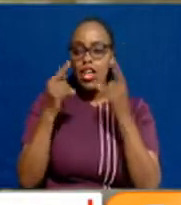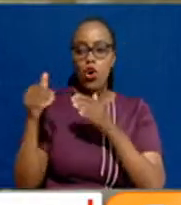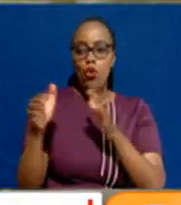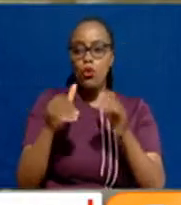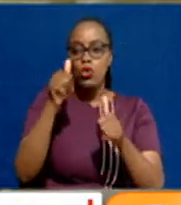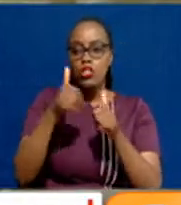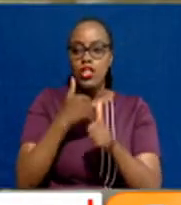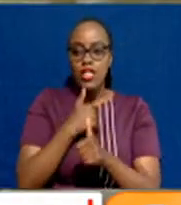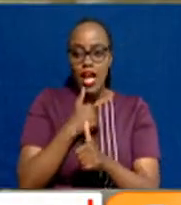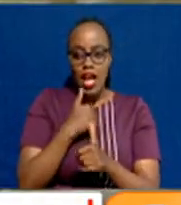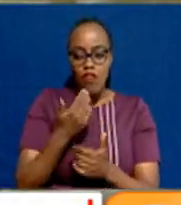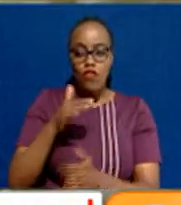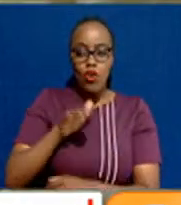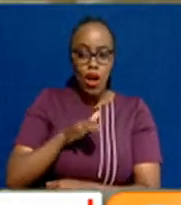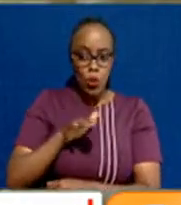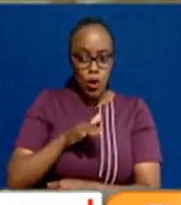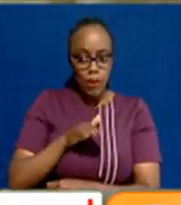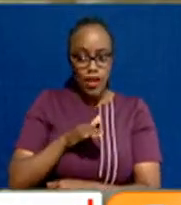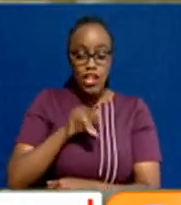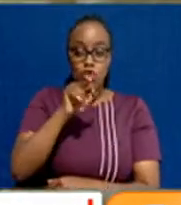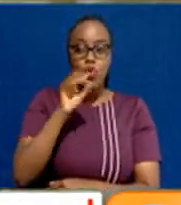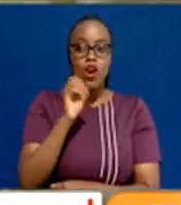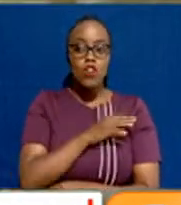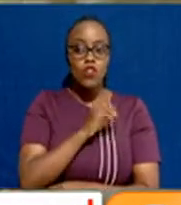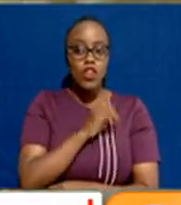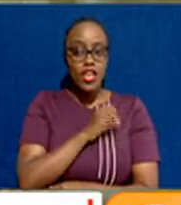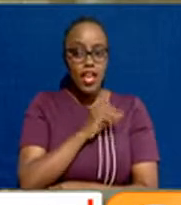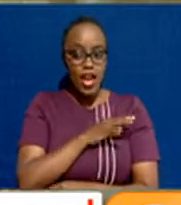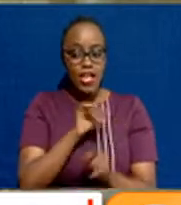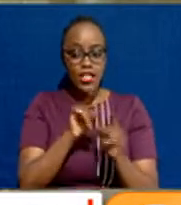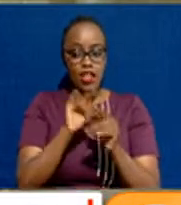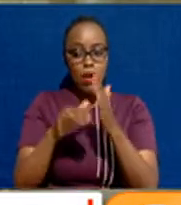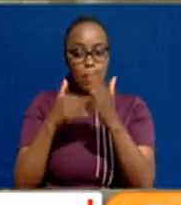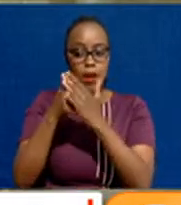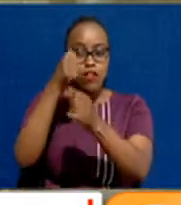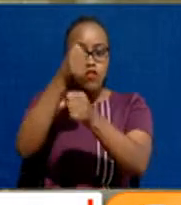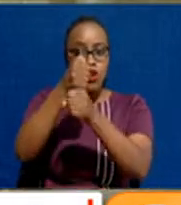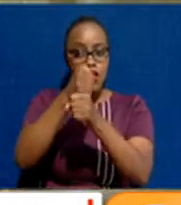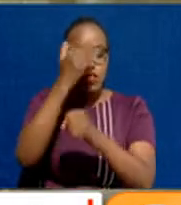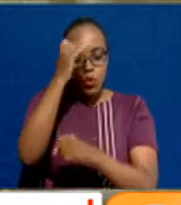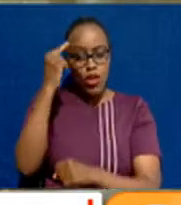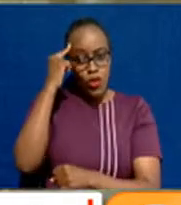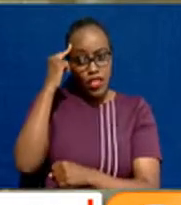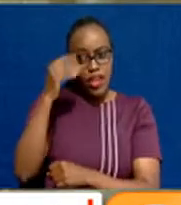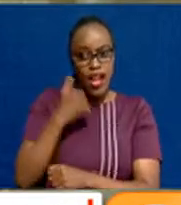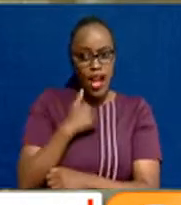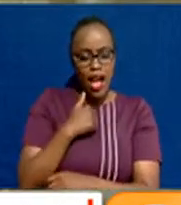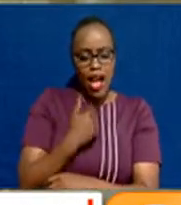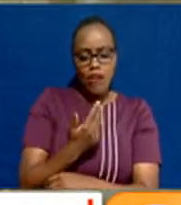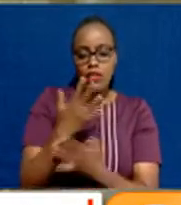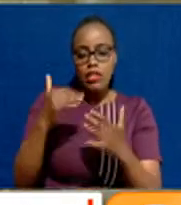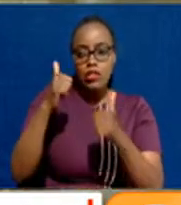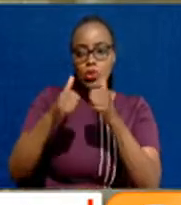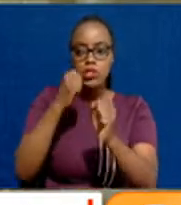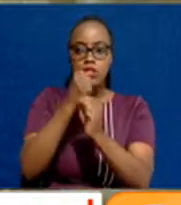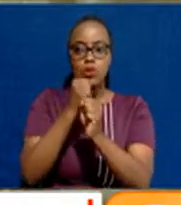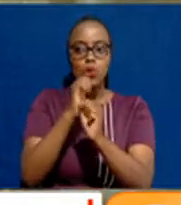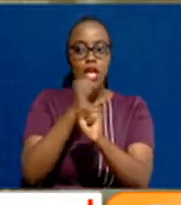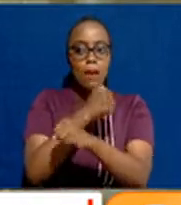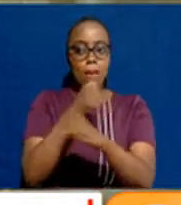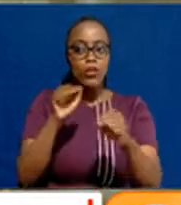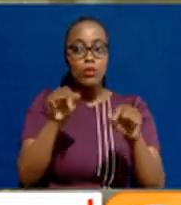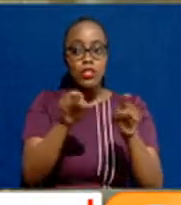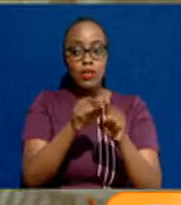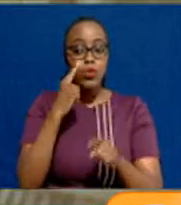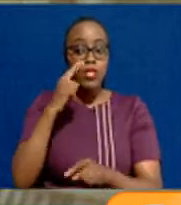opportunity that is placed for a woman, you fear even, applying for a job because you think you have two things that you can't do. Yeah. Nevertheless, you